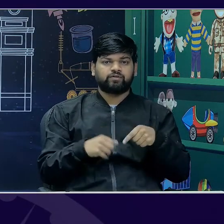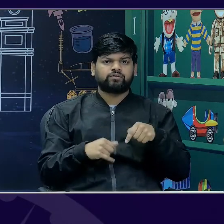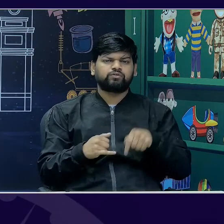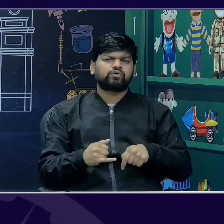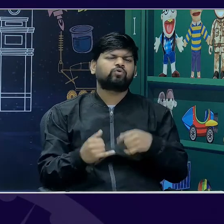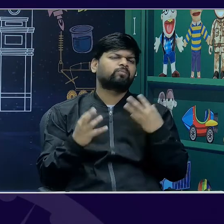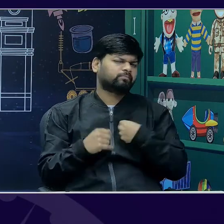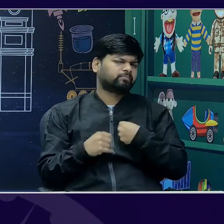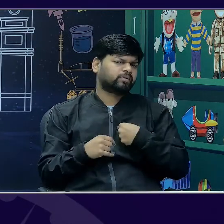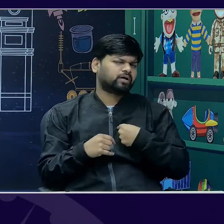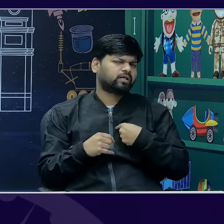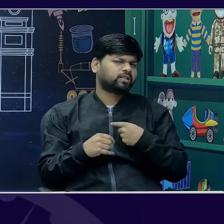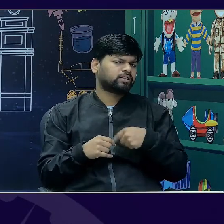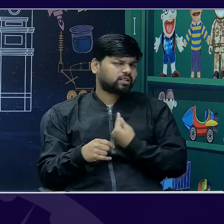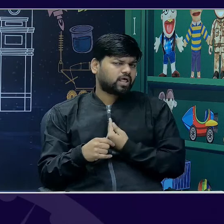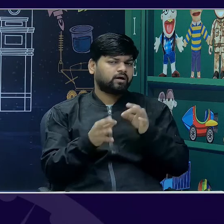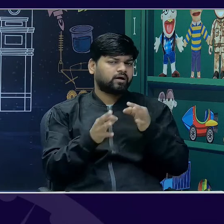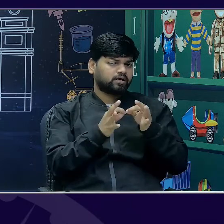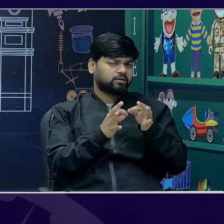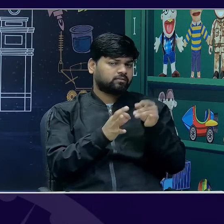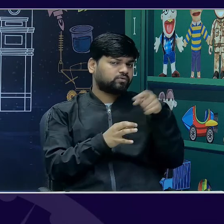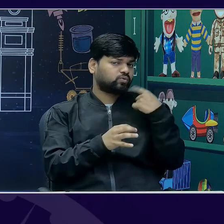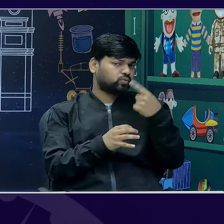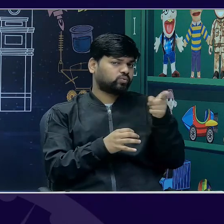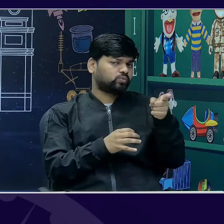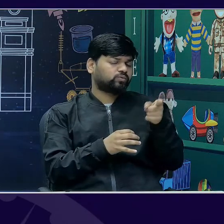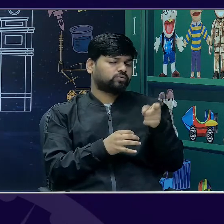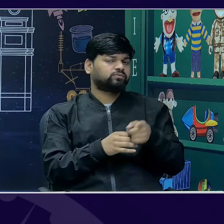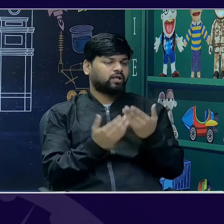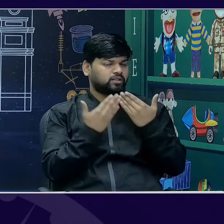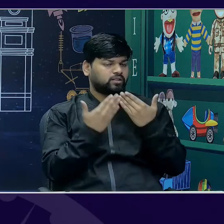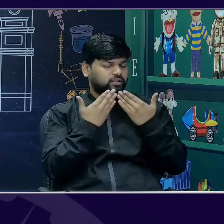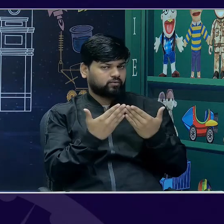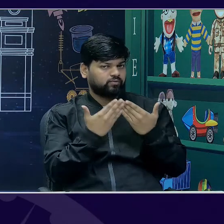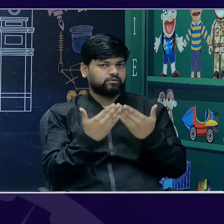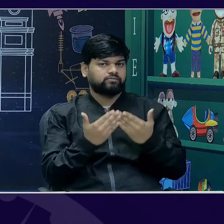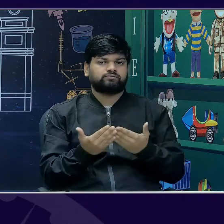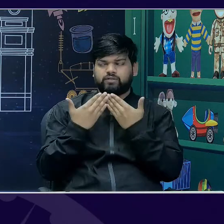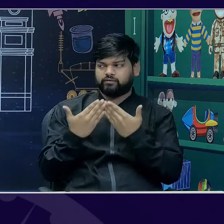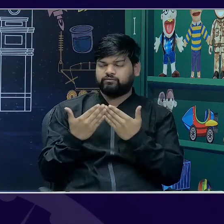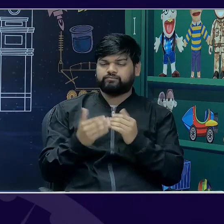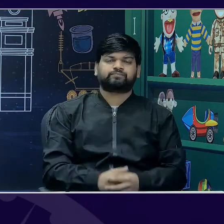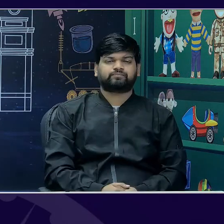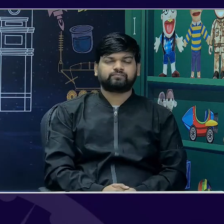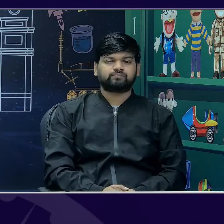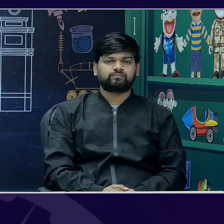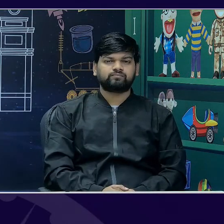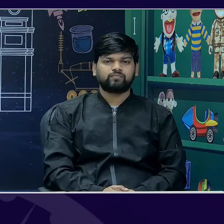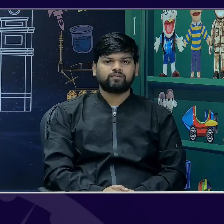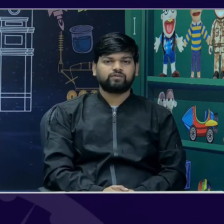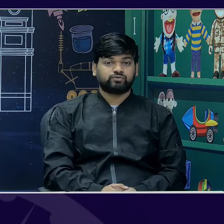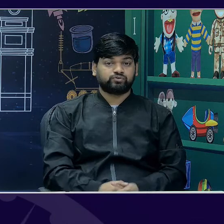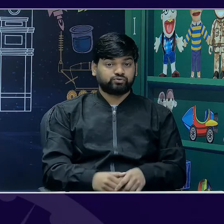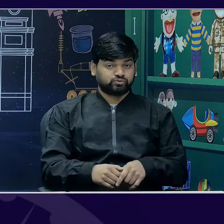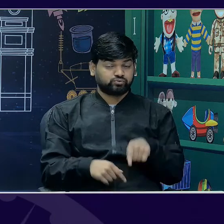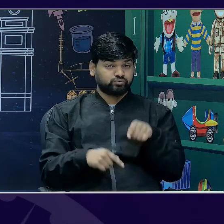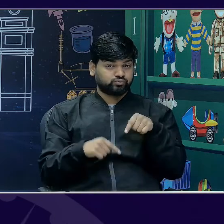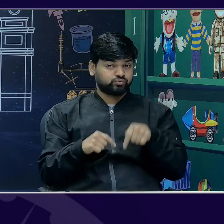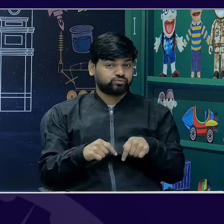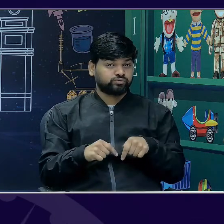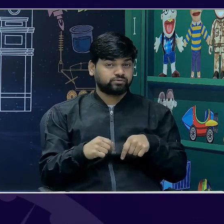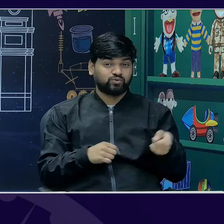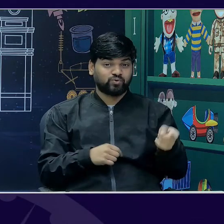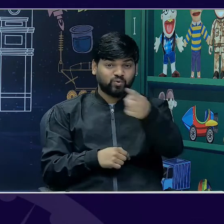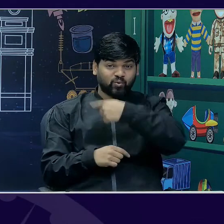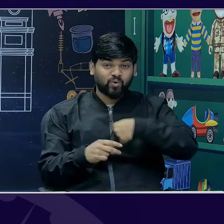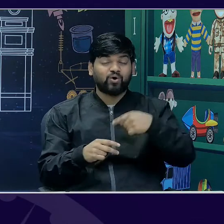interpreter who has made this session more conducive for all of you. Thank you, Nirbhay. So we also have a very special information for all our